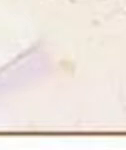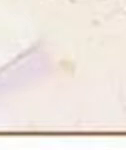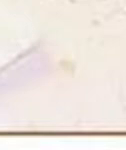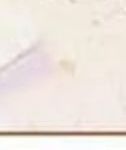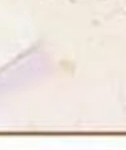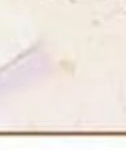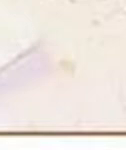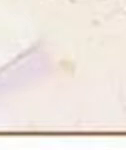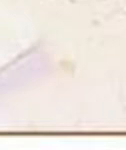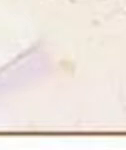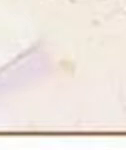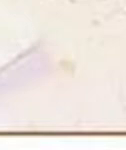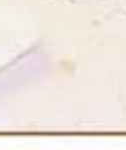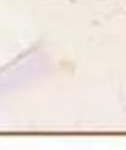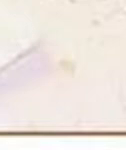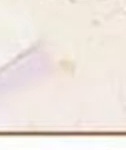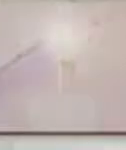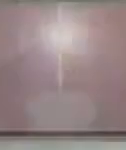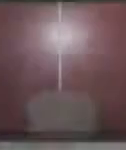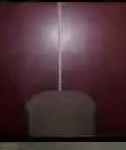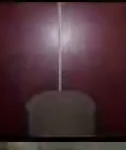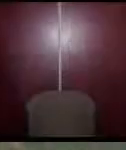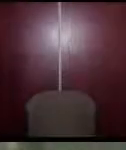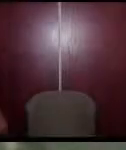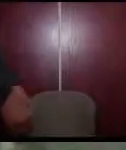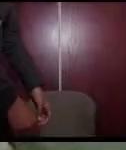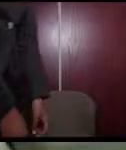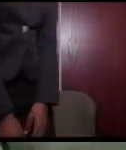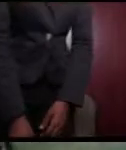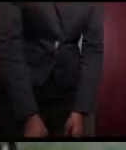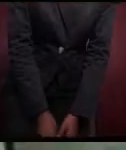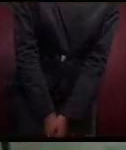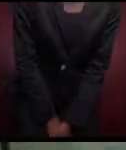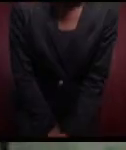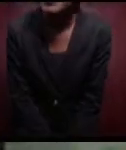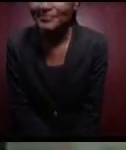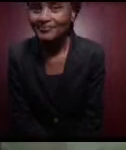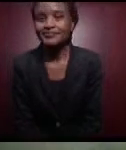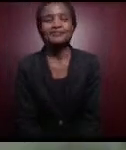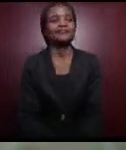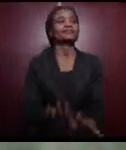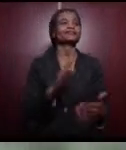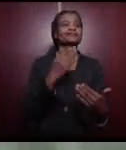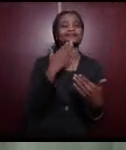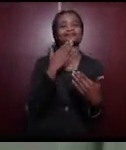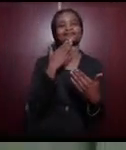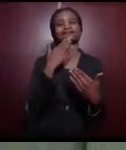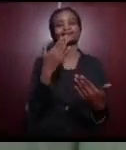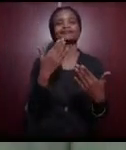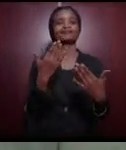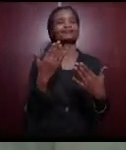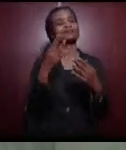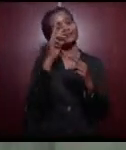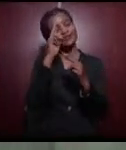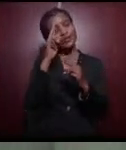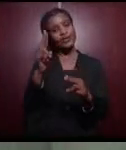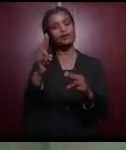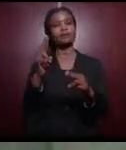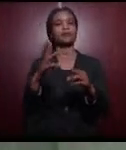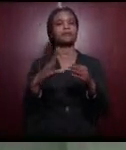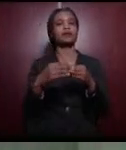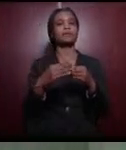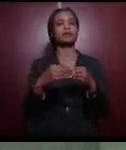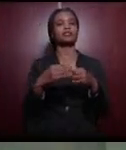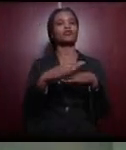For making time to attend this meeting, even those who are not well. I've seen Member Magagula as